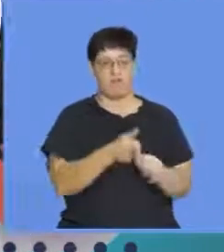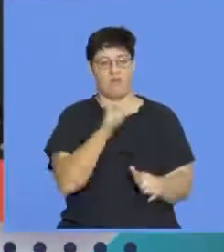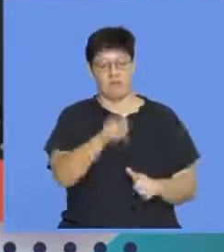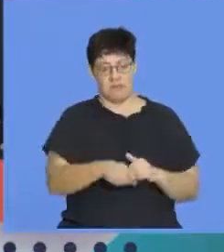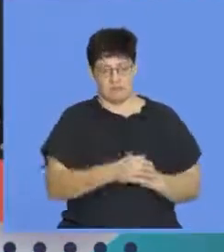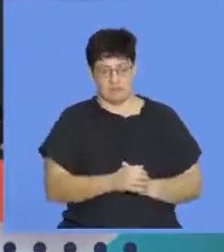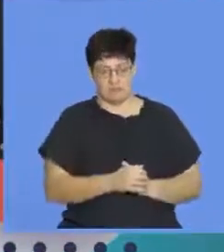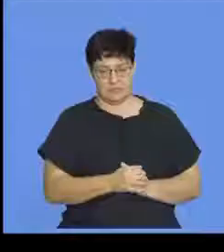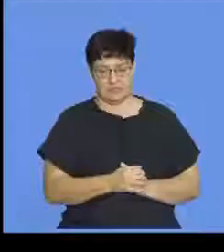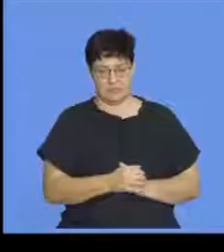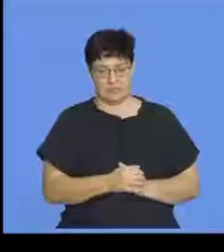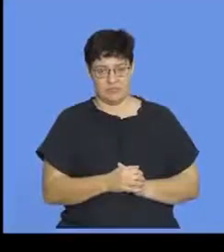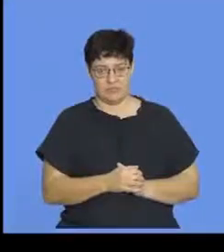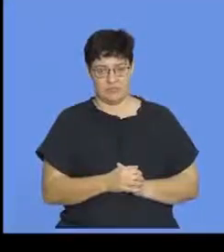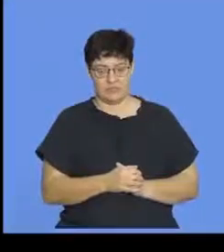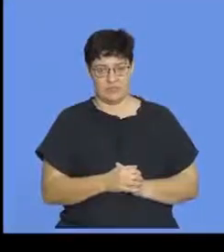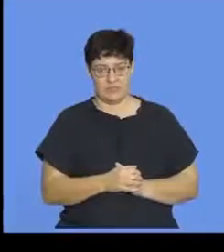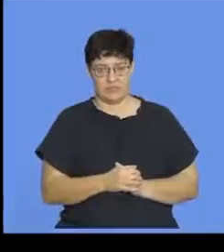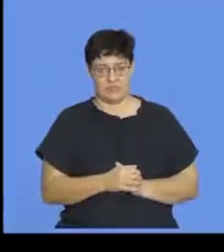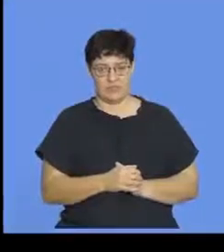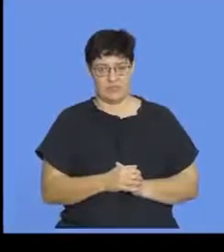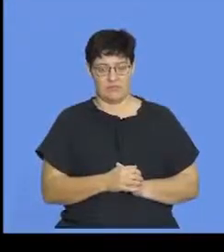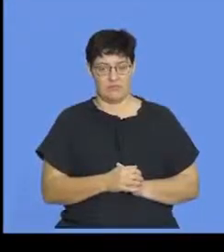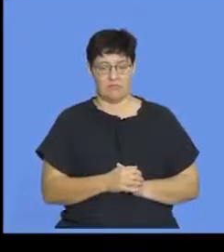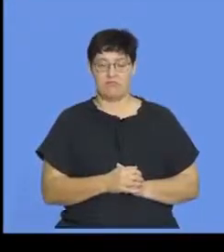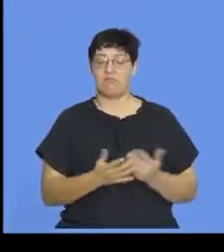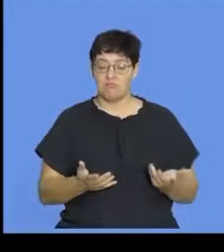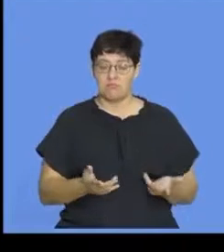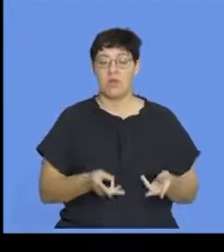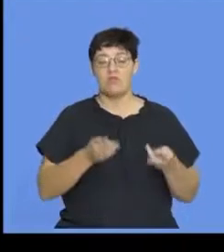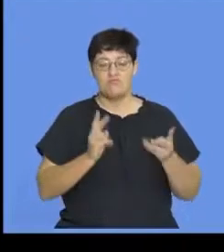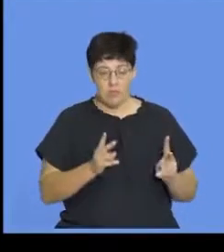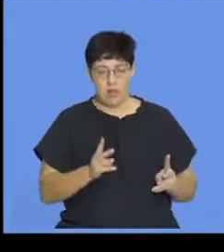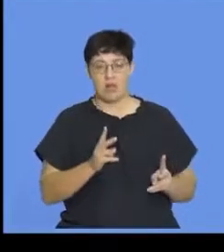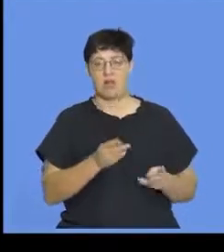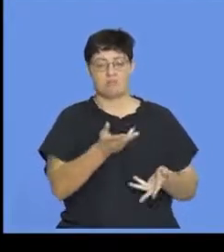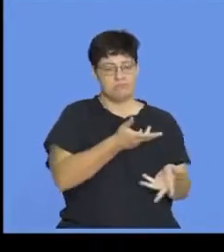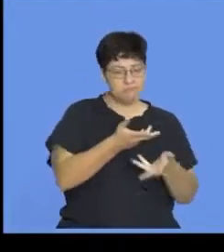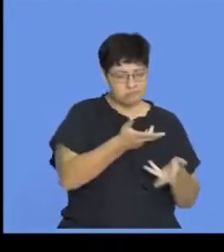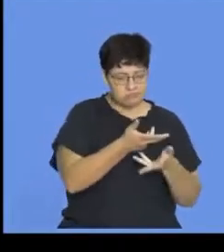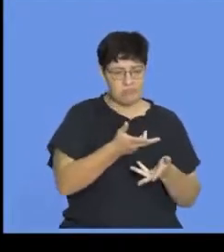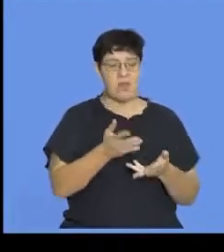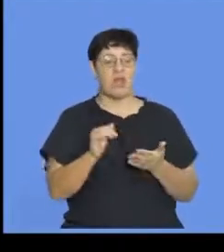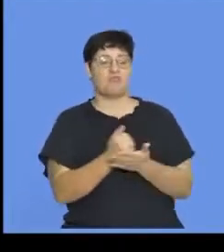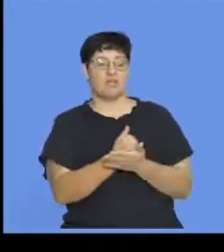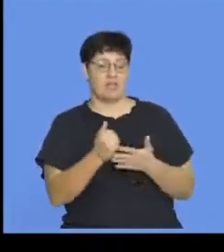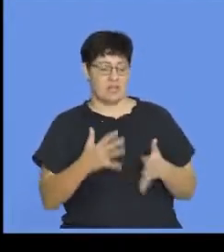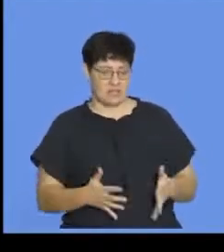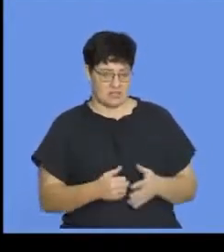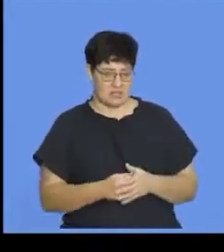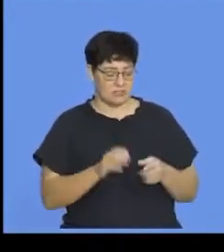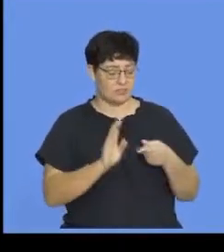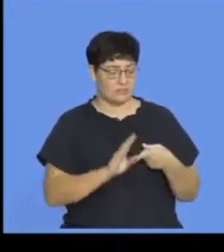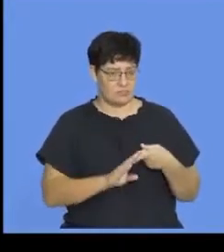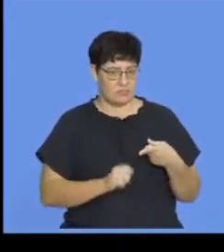one, what do? A business usually negotiates with its creditors on one,